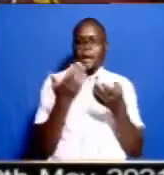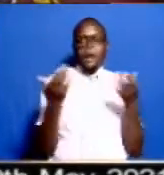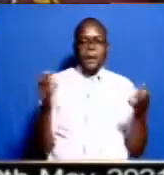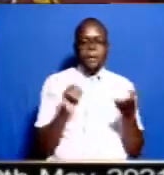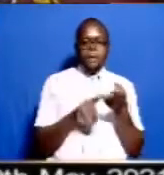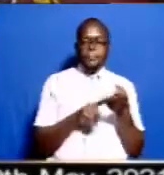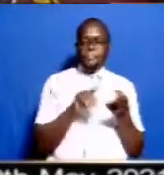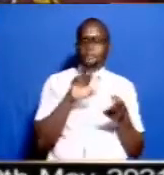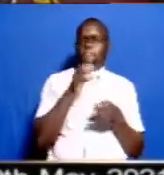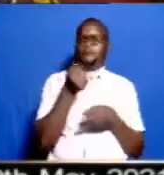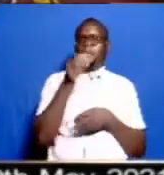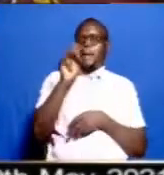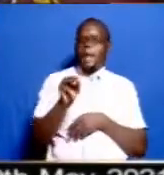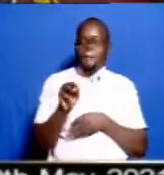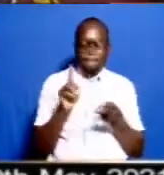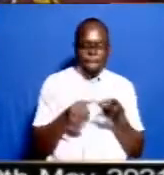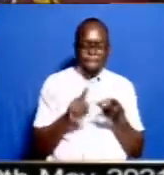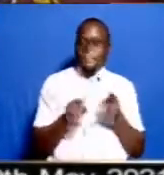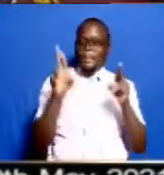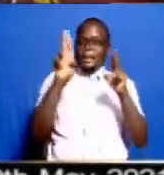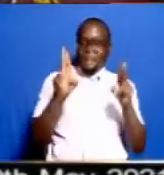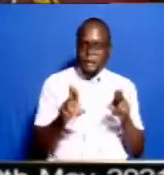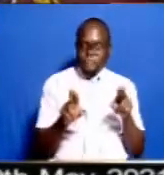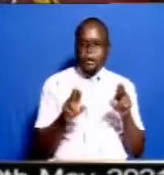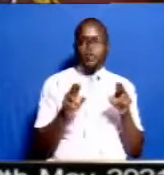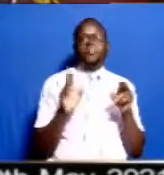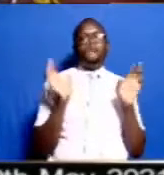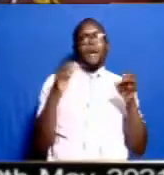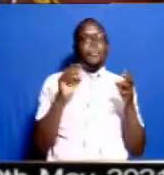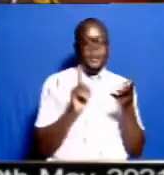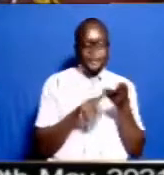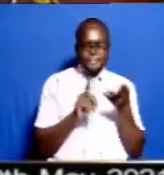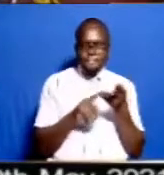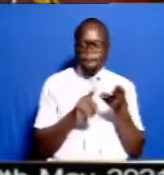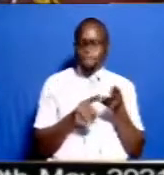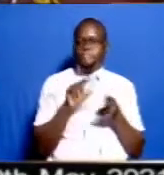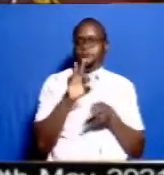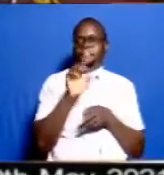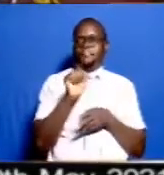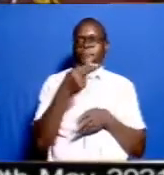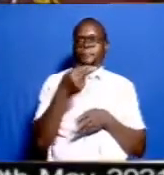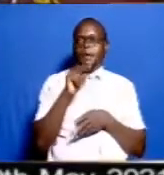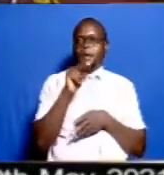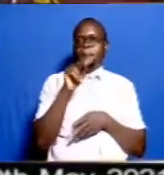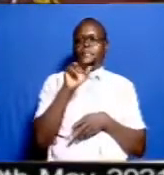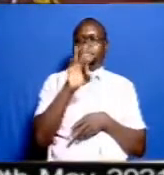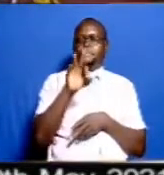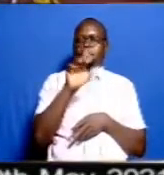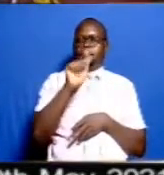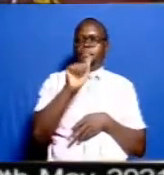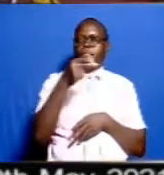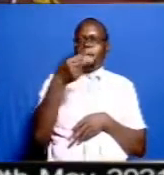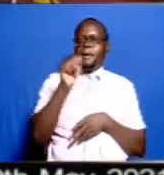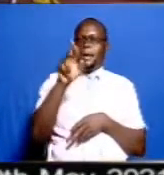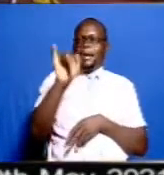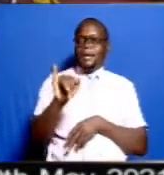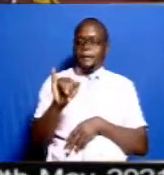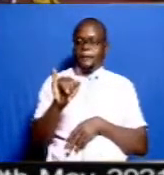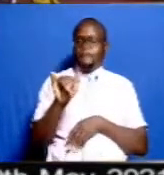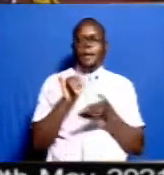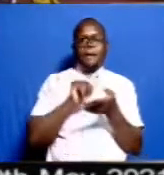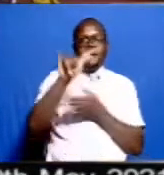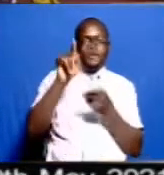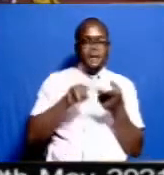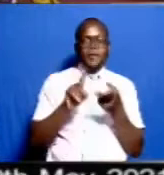Ken Cargo Airlines International Limited, Fahari Aviation Limited, or Pride